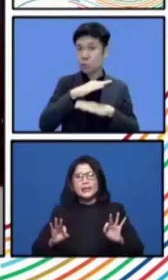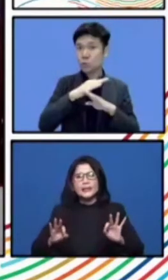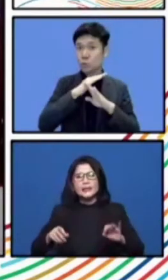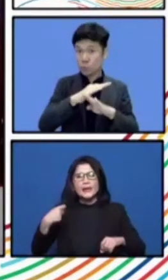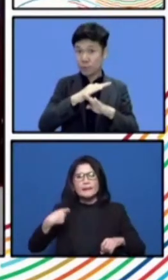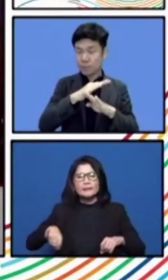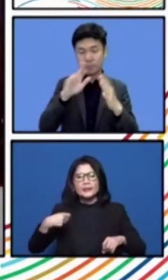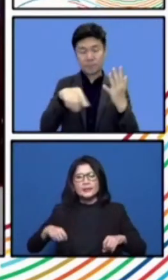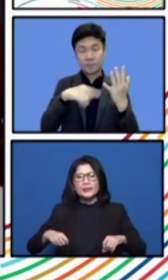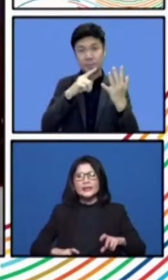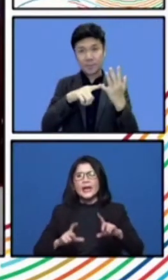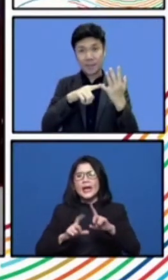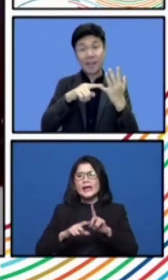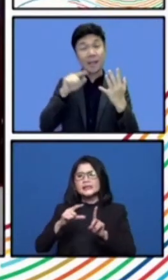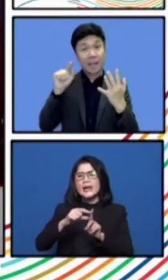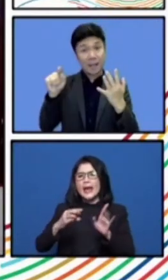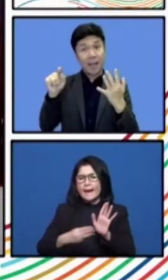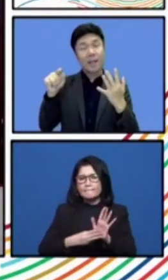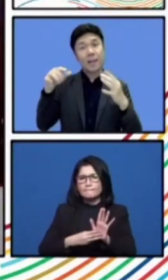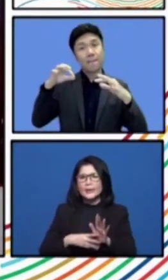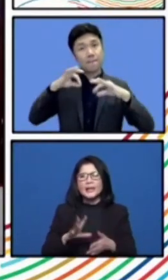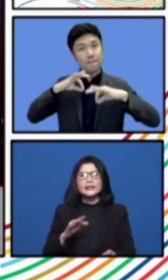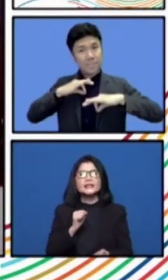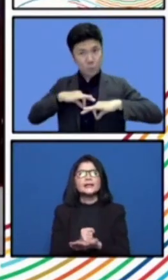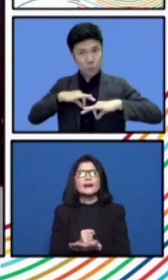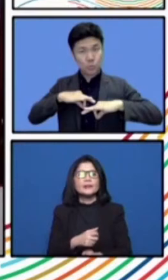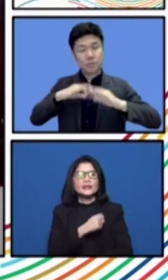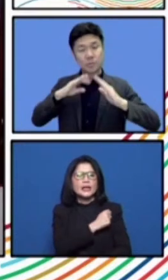rural revitalization Administration